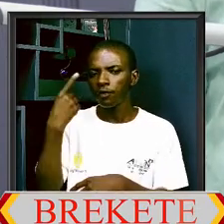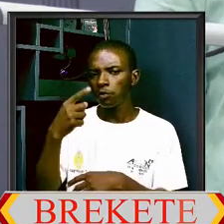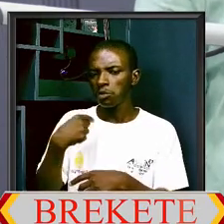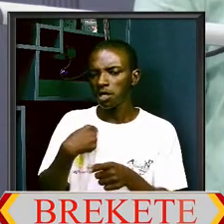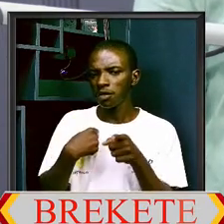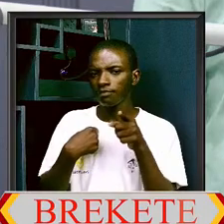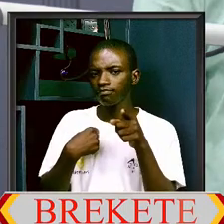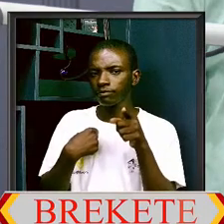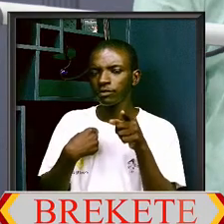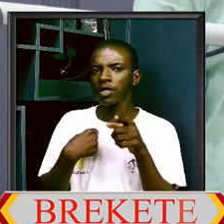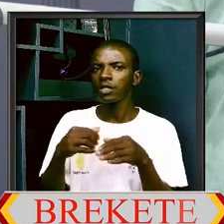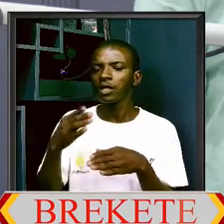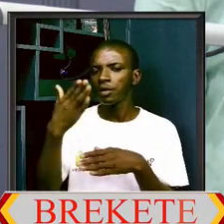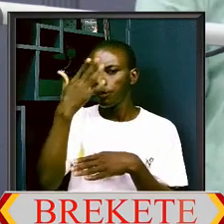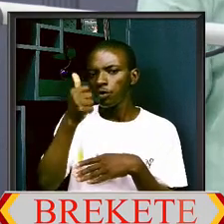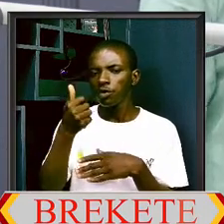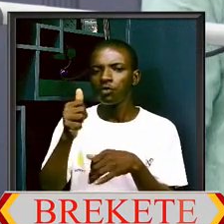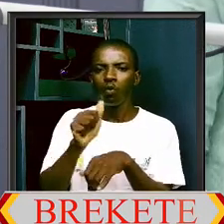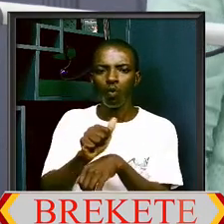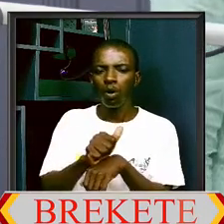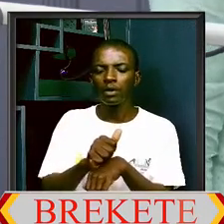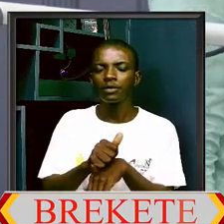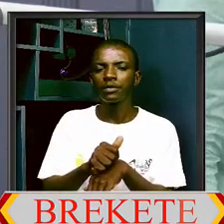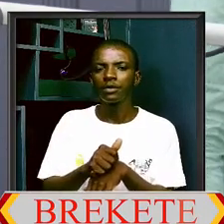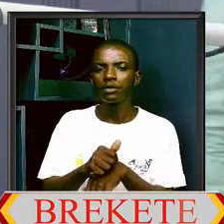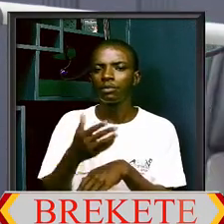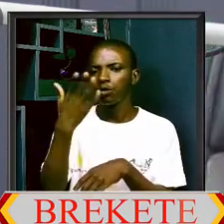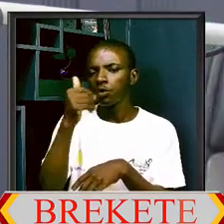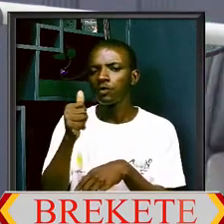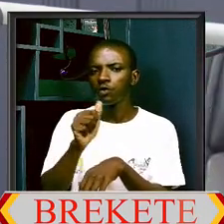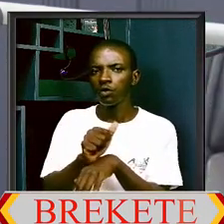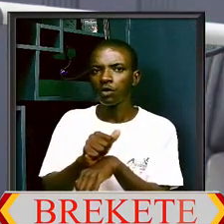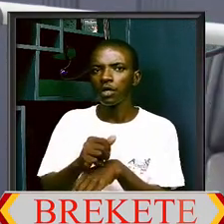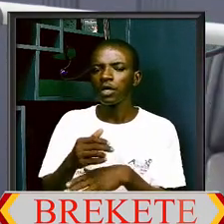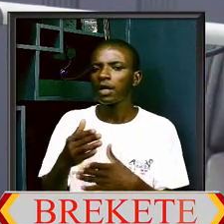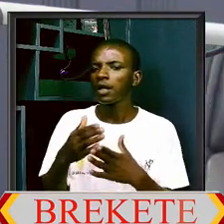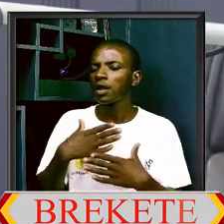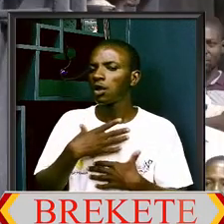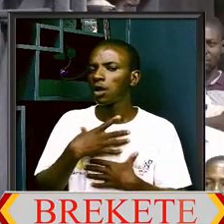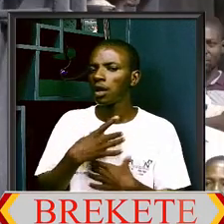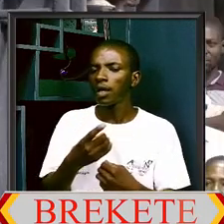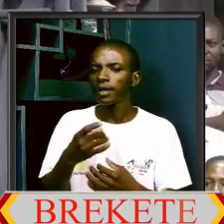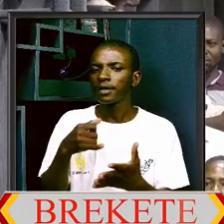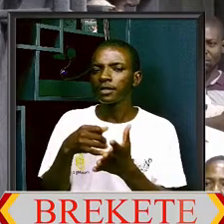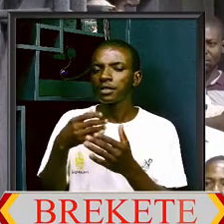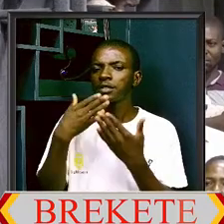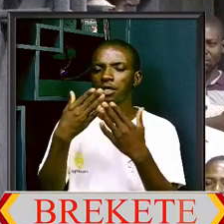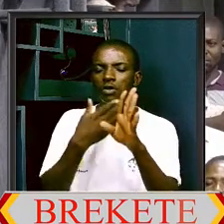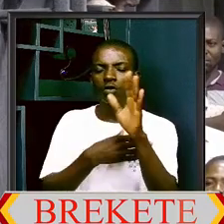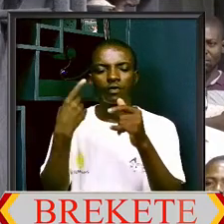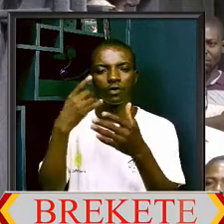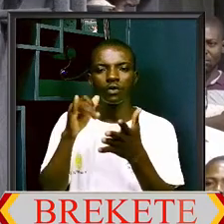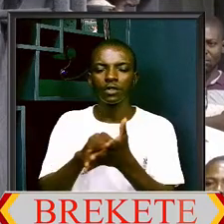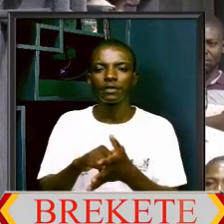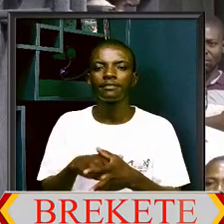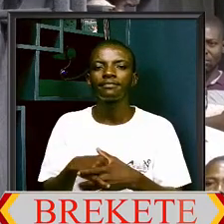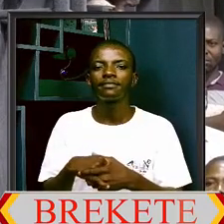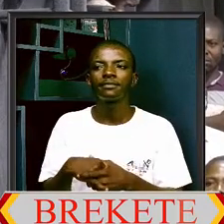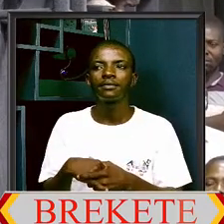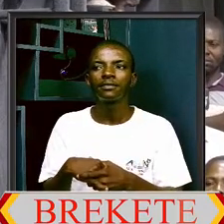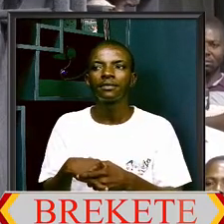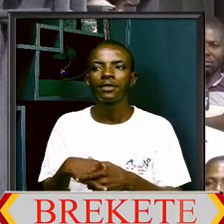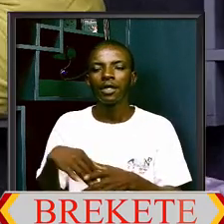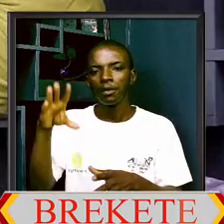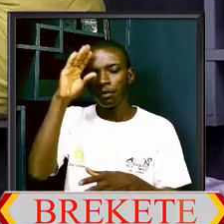me it's a beautiful work beautiful work and I cherish it I thank God for that God bless you sir